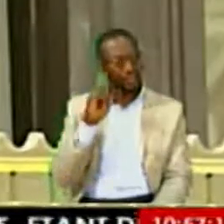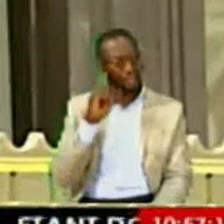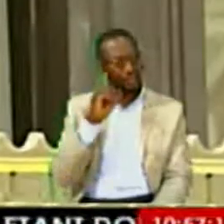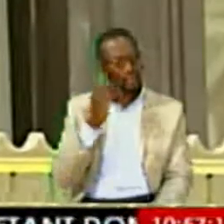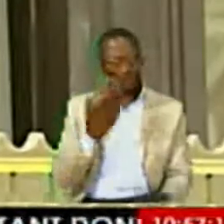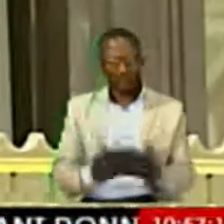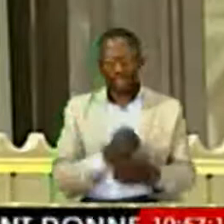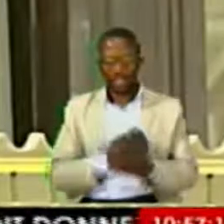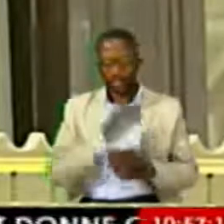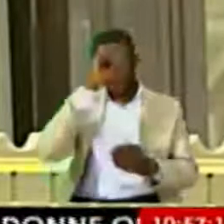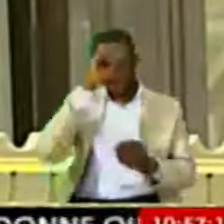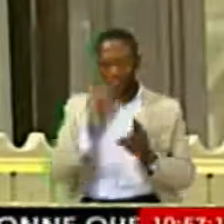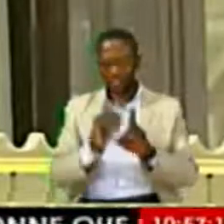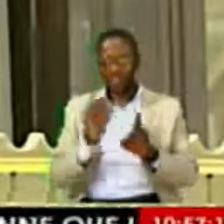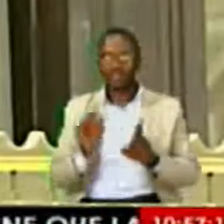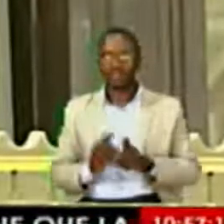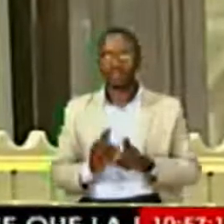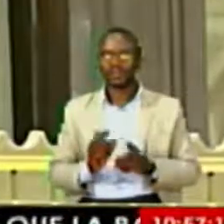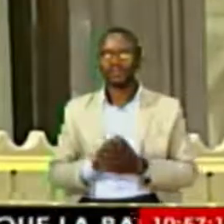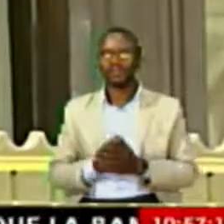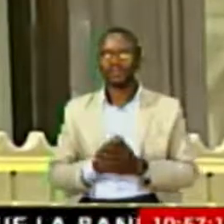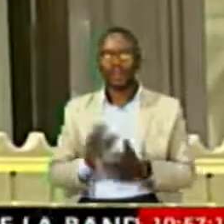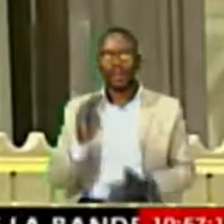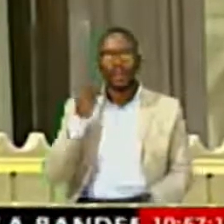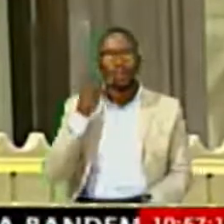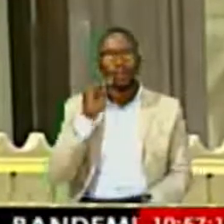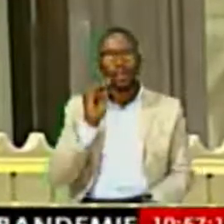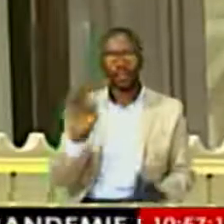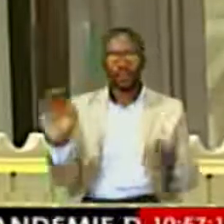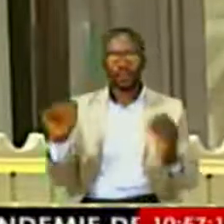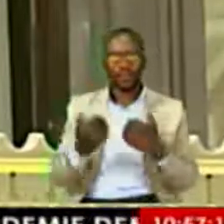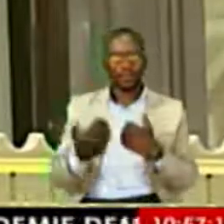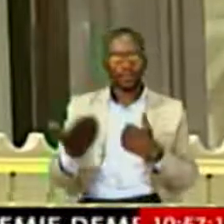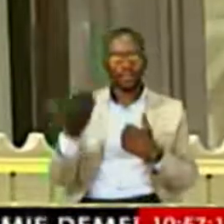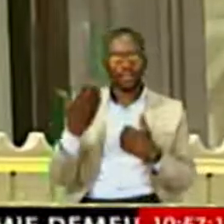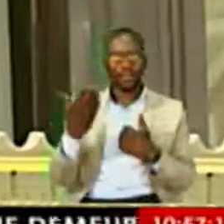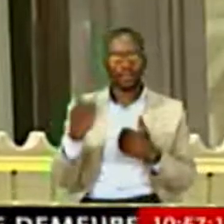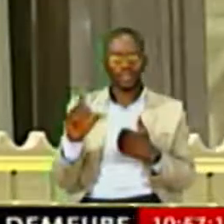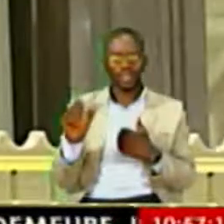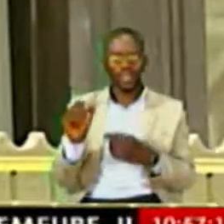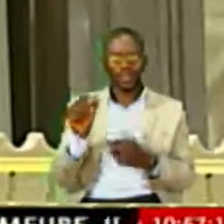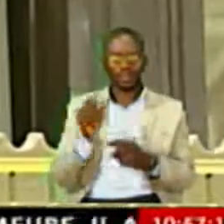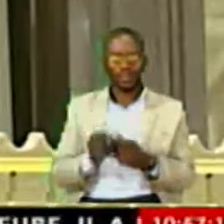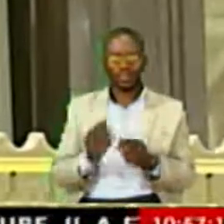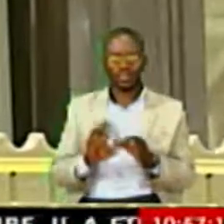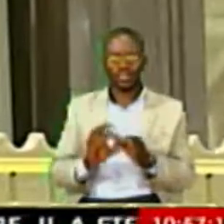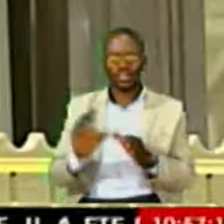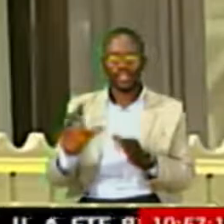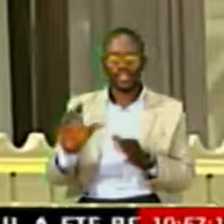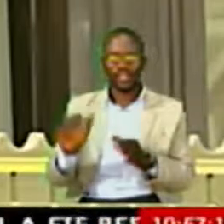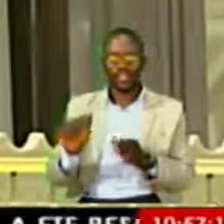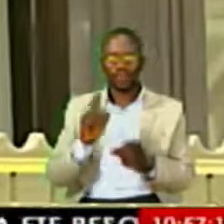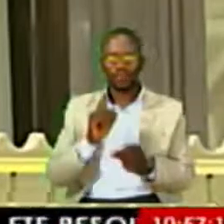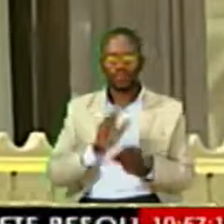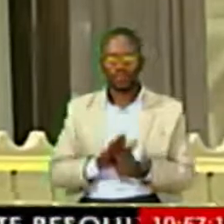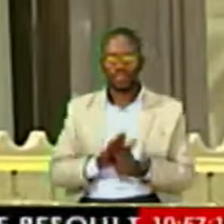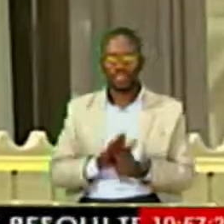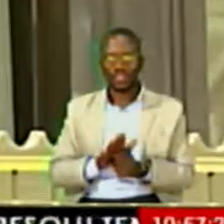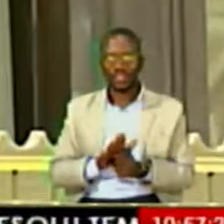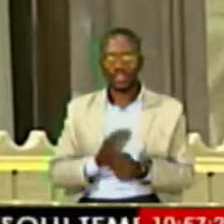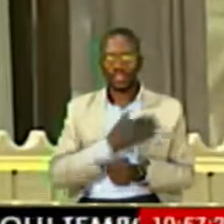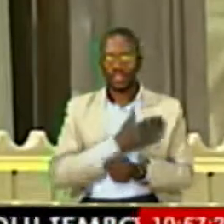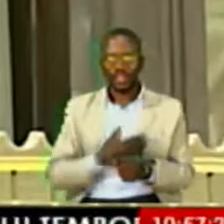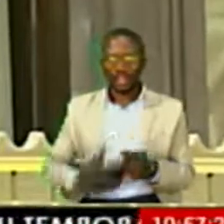et sœurs. Listen, brothers and sisters. Marie avait reçu la parole de la promesse. Mary received the word of promise. L'Esprit de